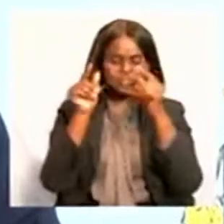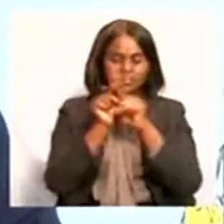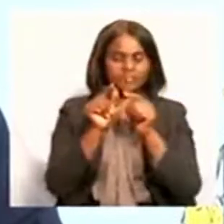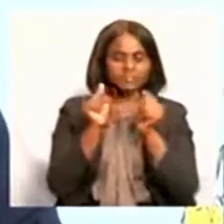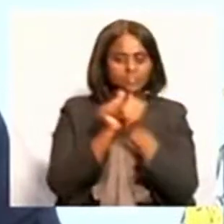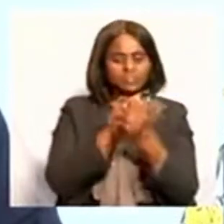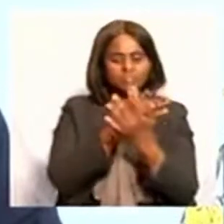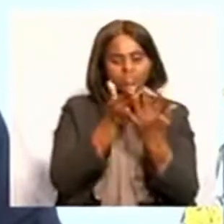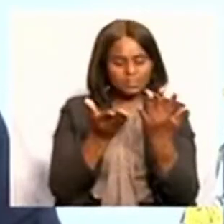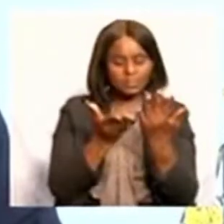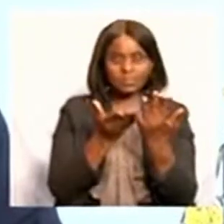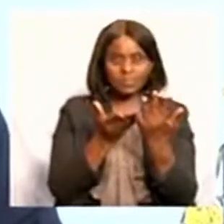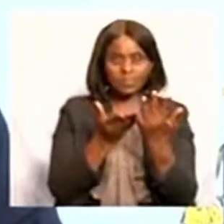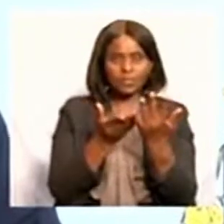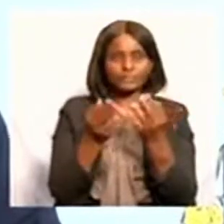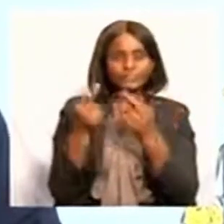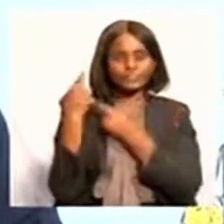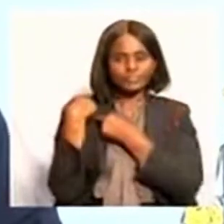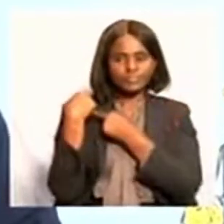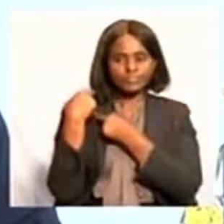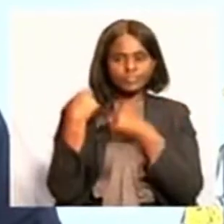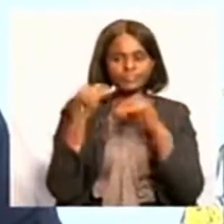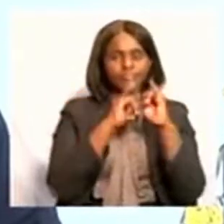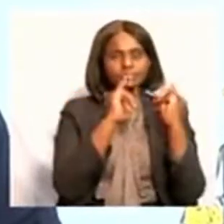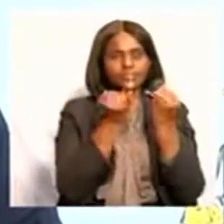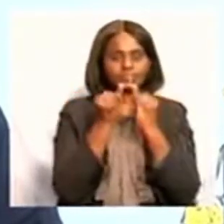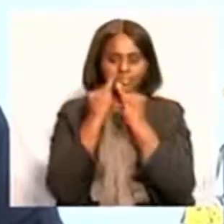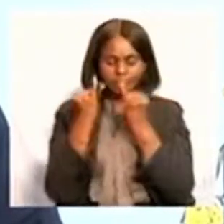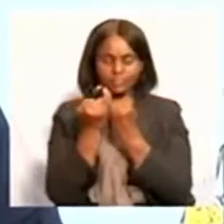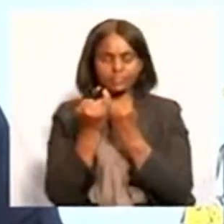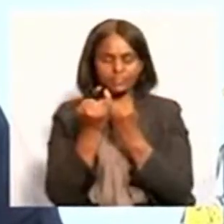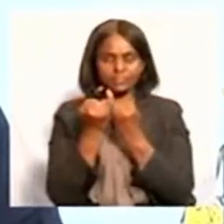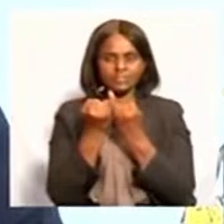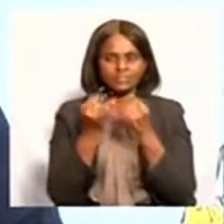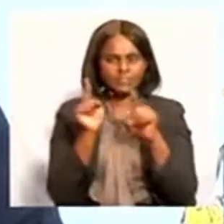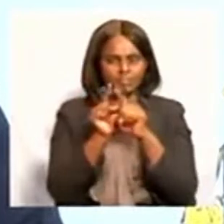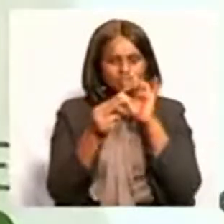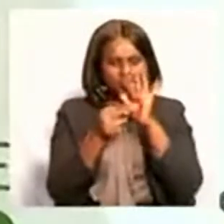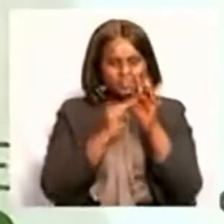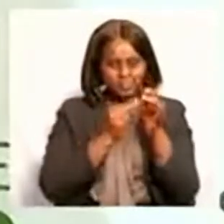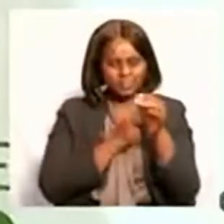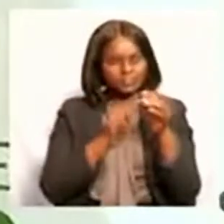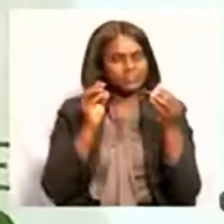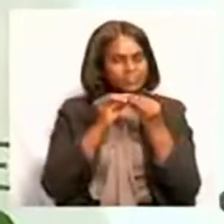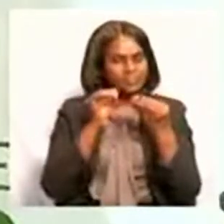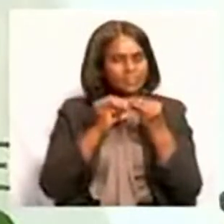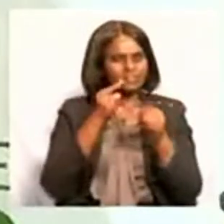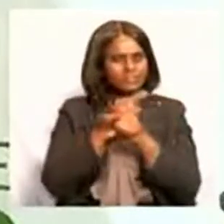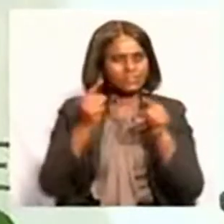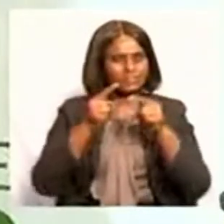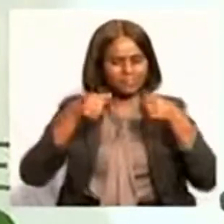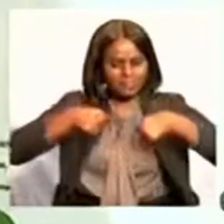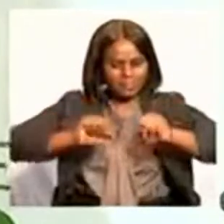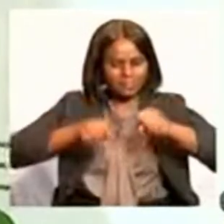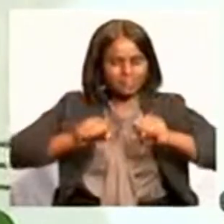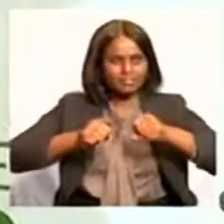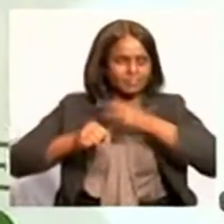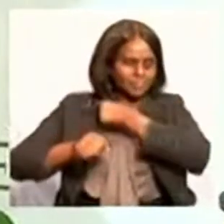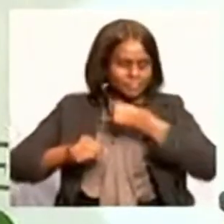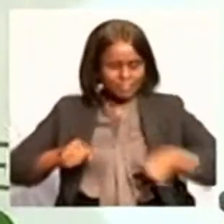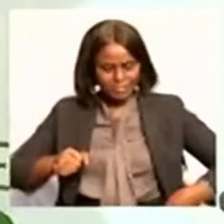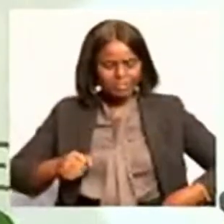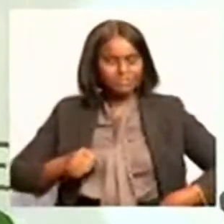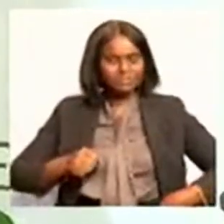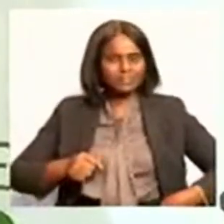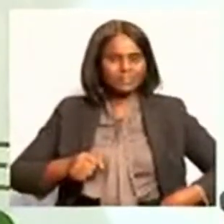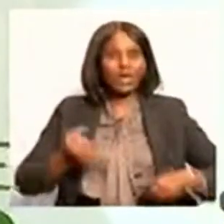the responsible institutions. So does that signal to us, like motorists who just pull a seatbelt when you say traffic